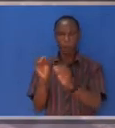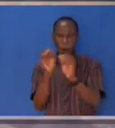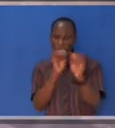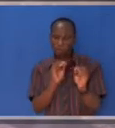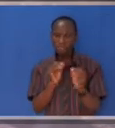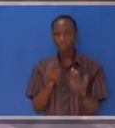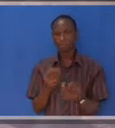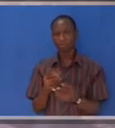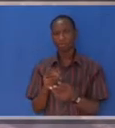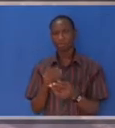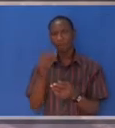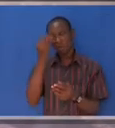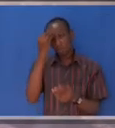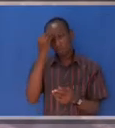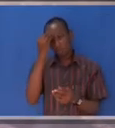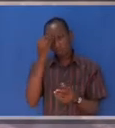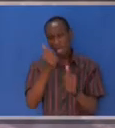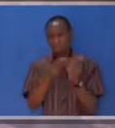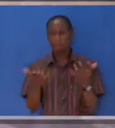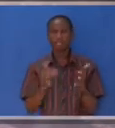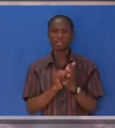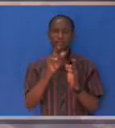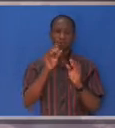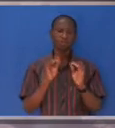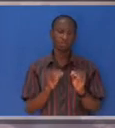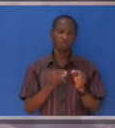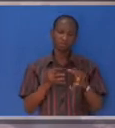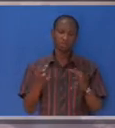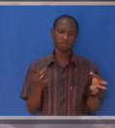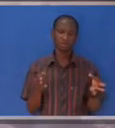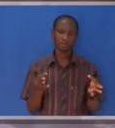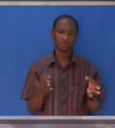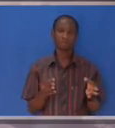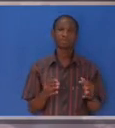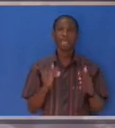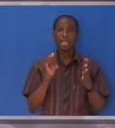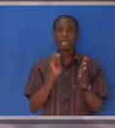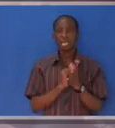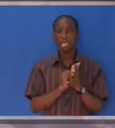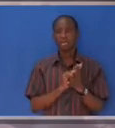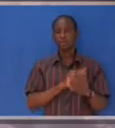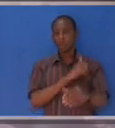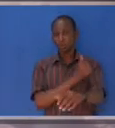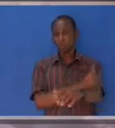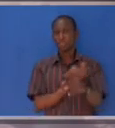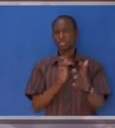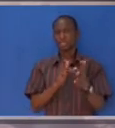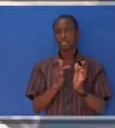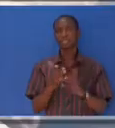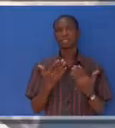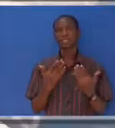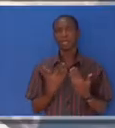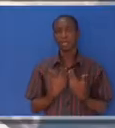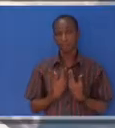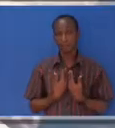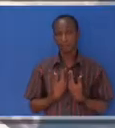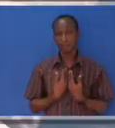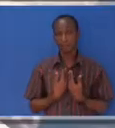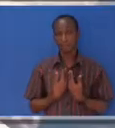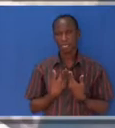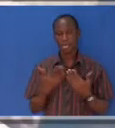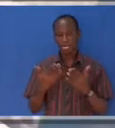And that is exactly what Jesus has done. And these commands of Jesus are found in the New